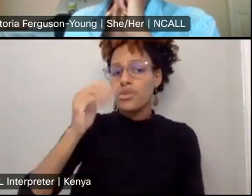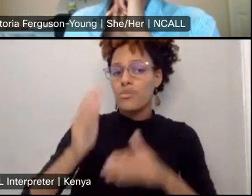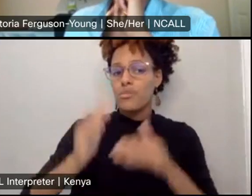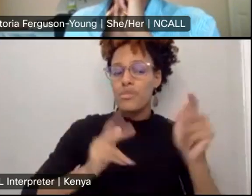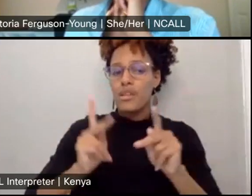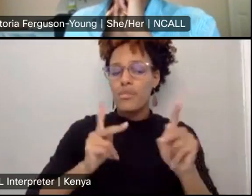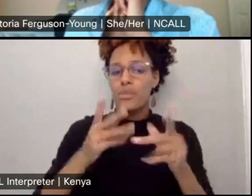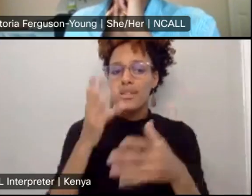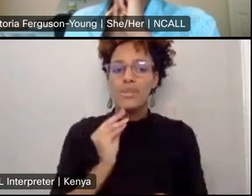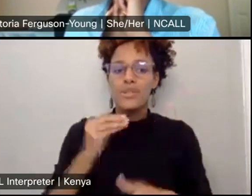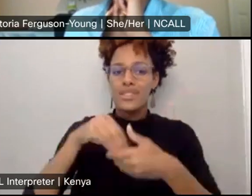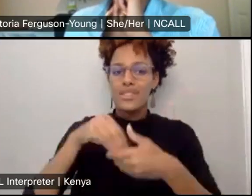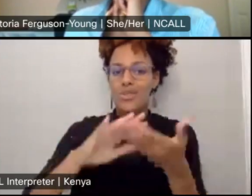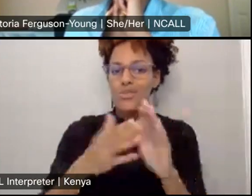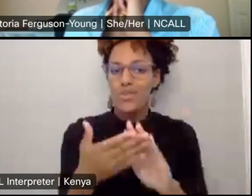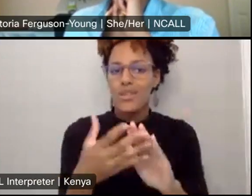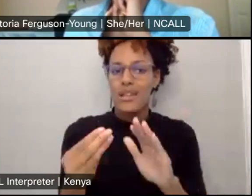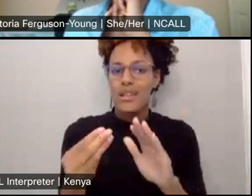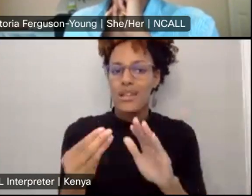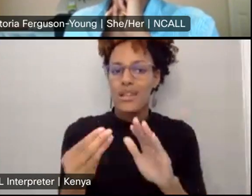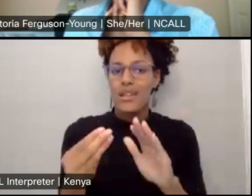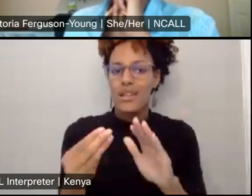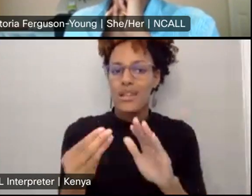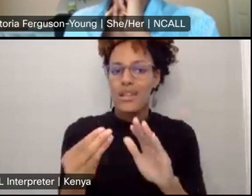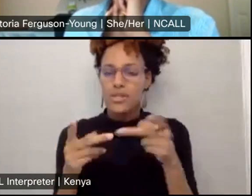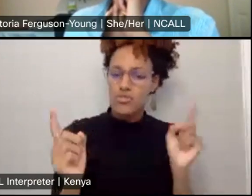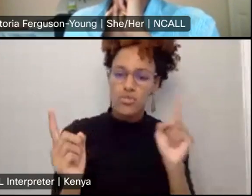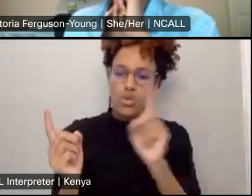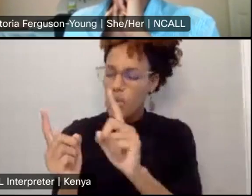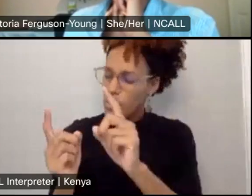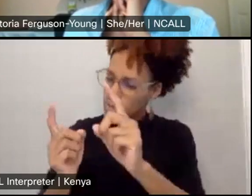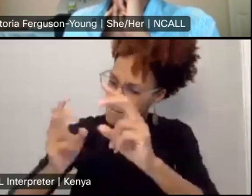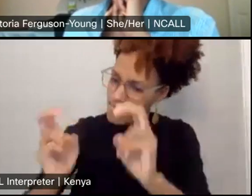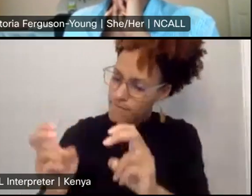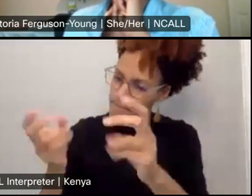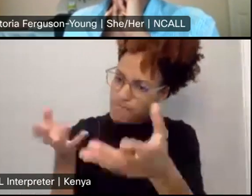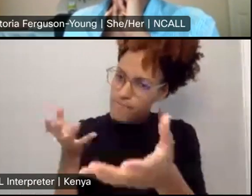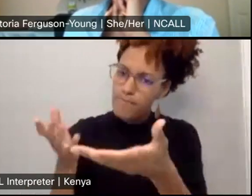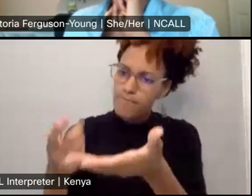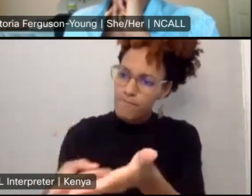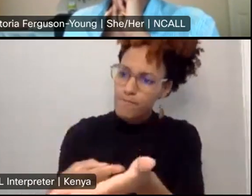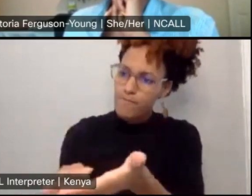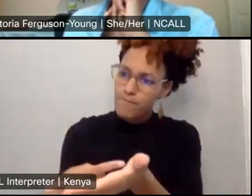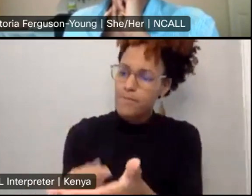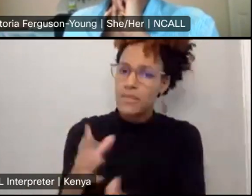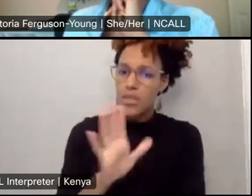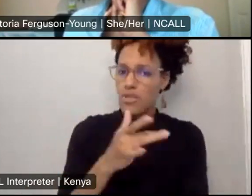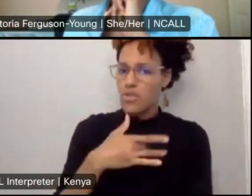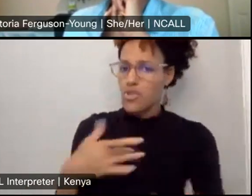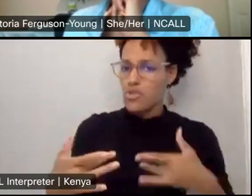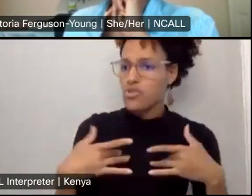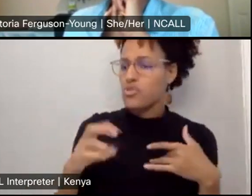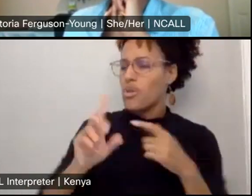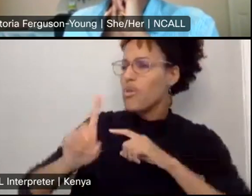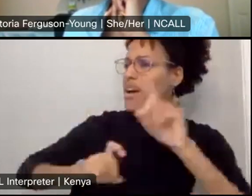their communities, and just having a space for them to go to have their concerns or their